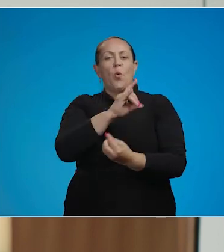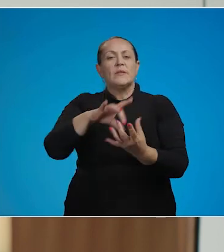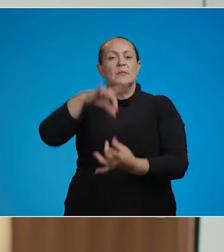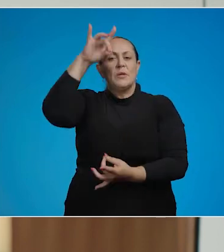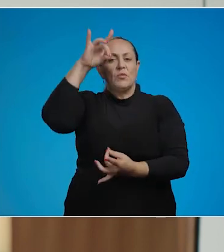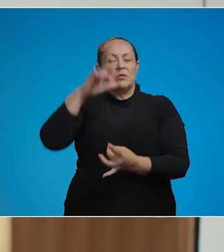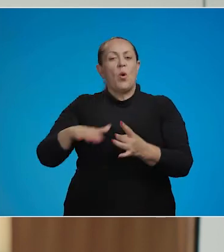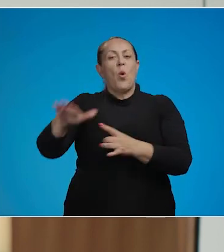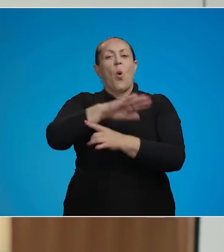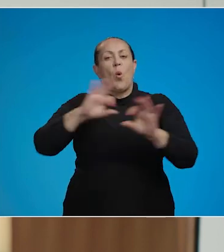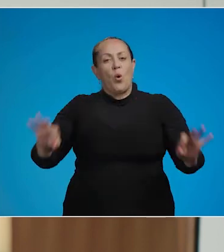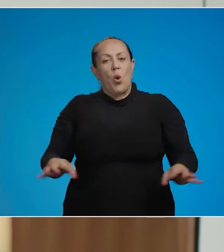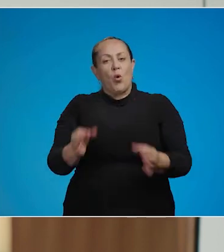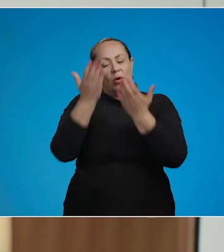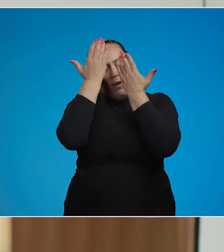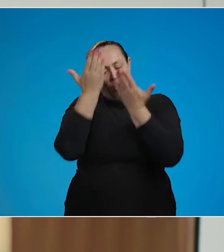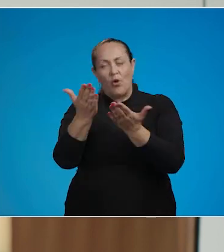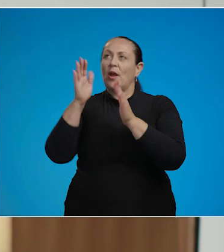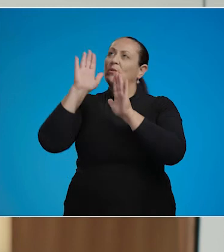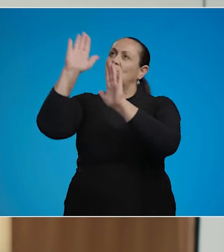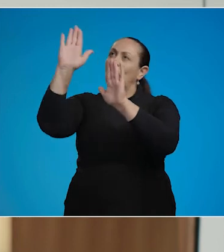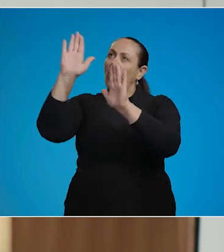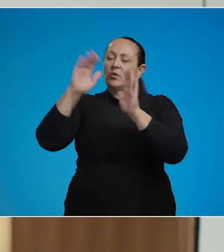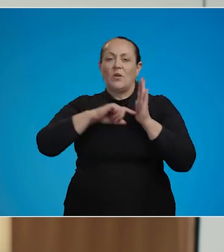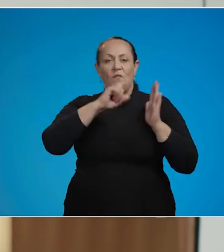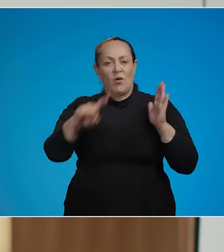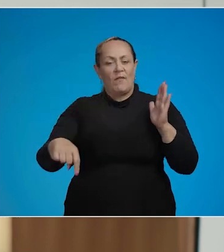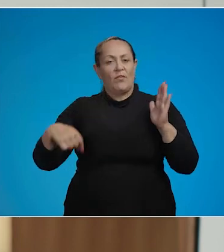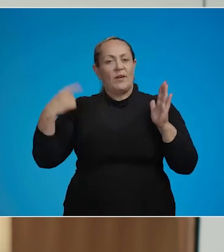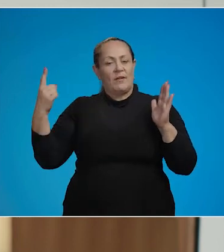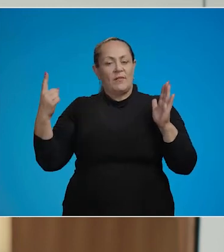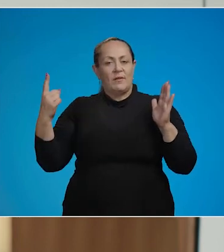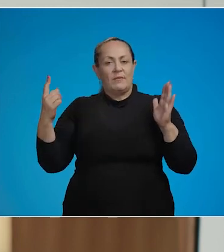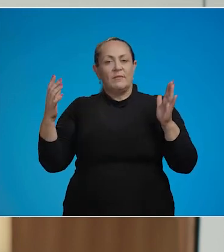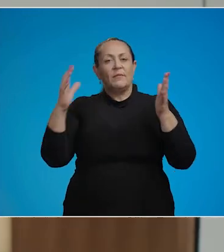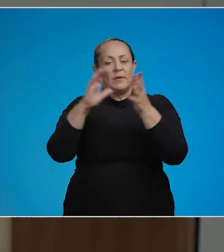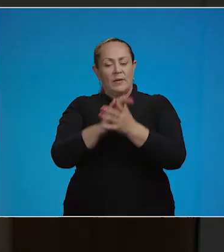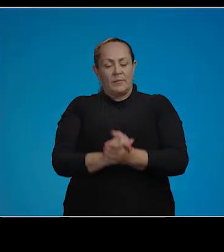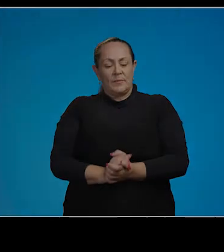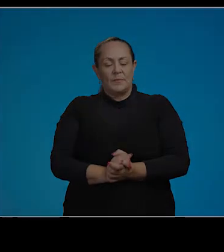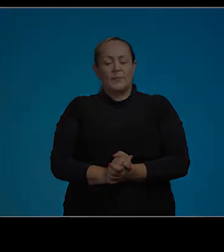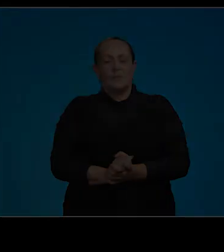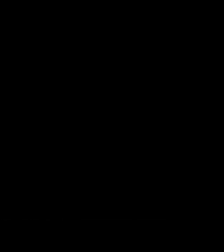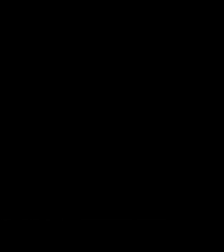Holy Spirit all glory and honour is yours forever and ever